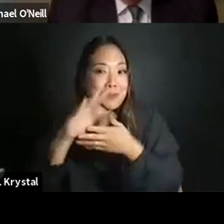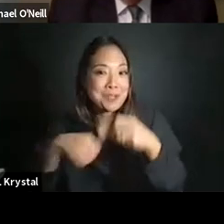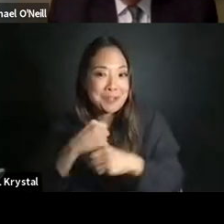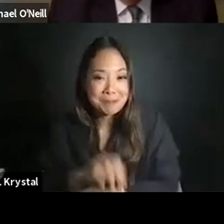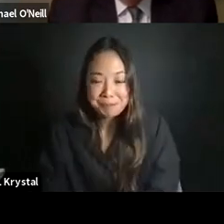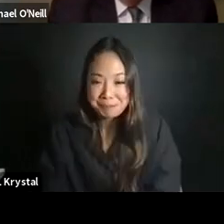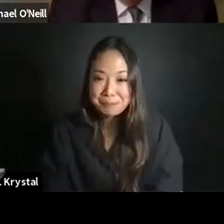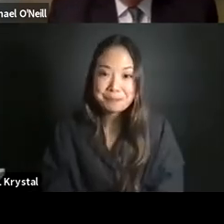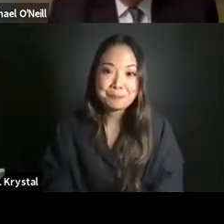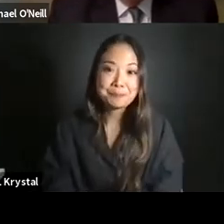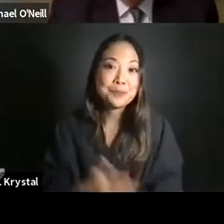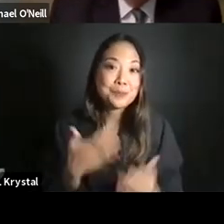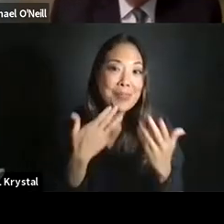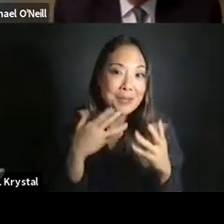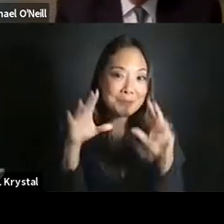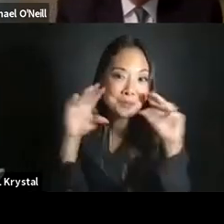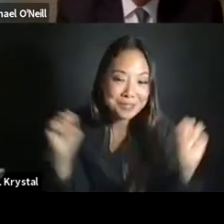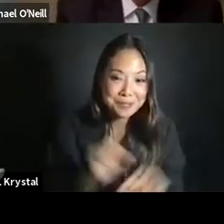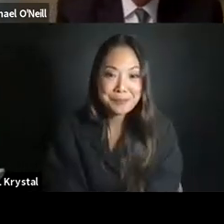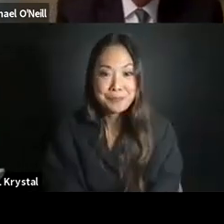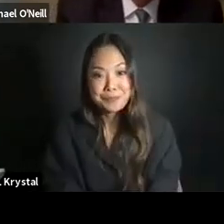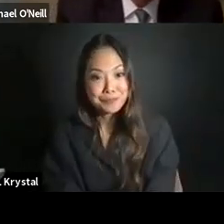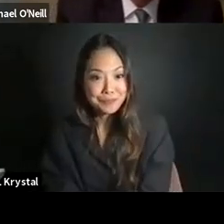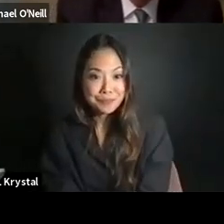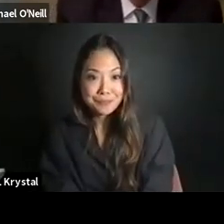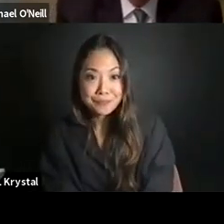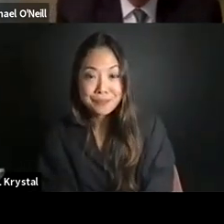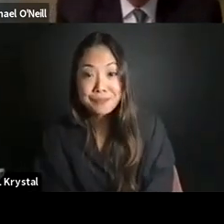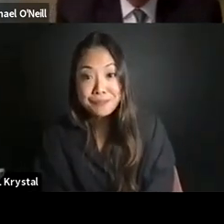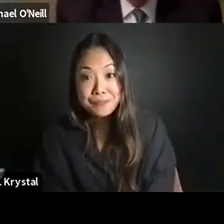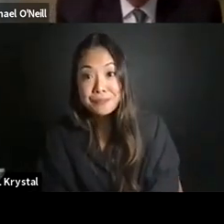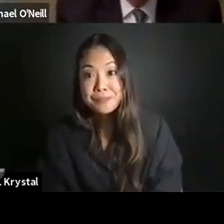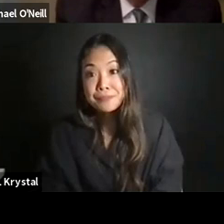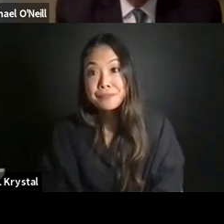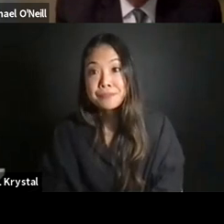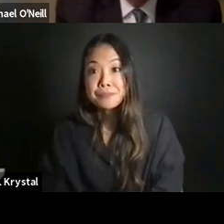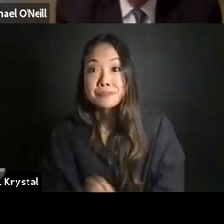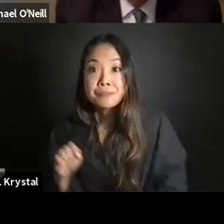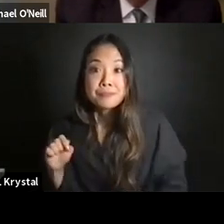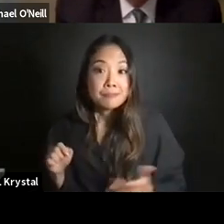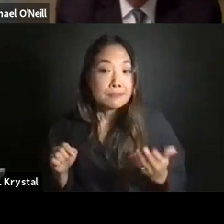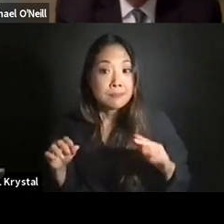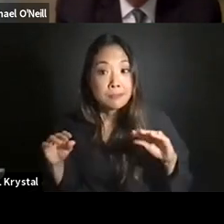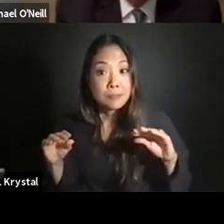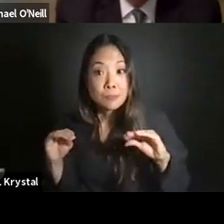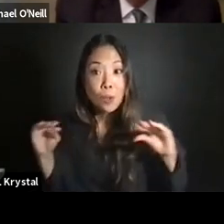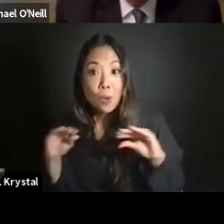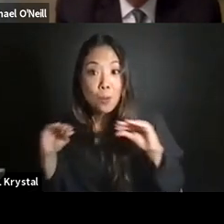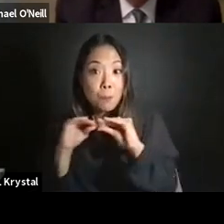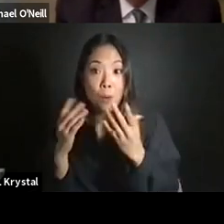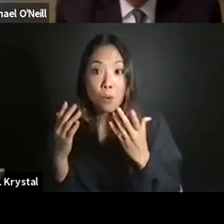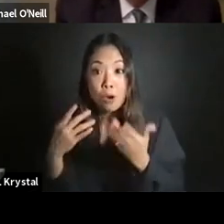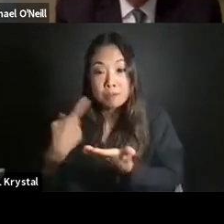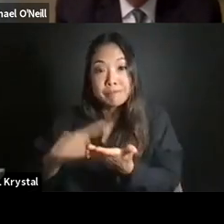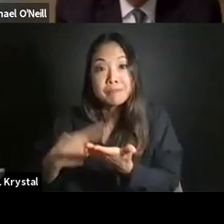thank you thank you so is there if there's no further discussion i now entertain a motion to receive the